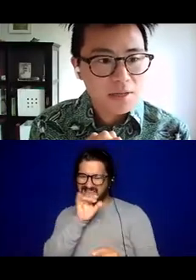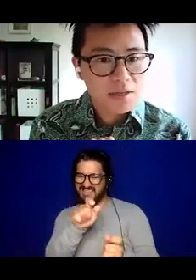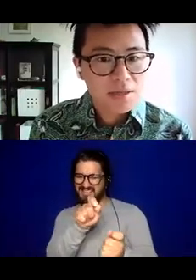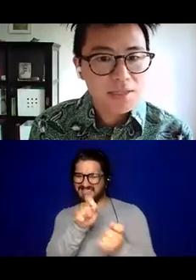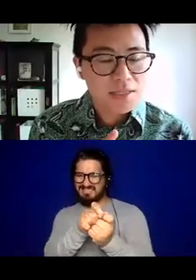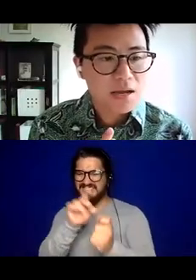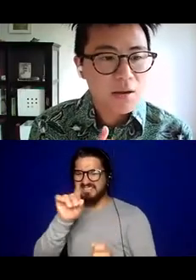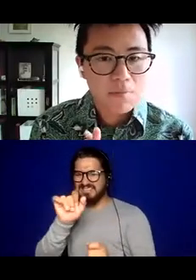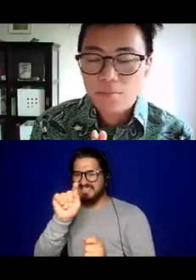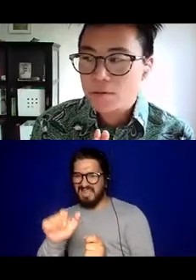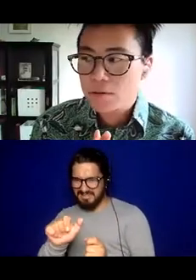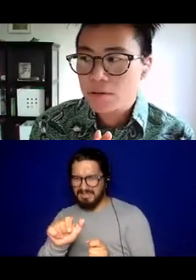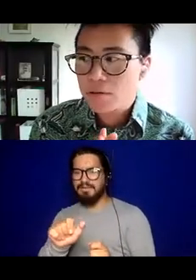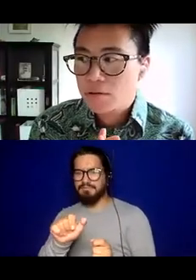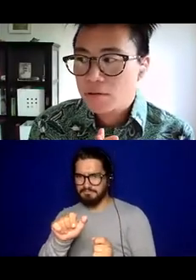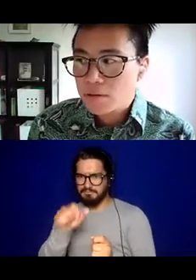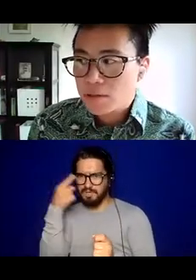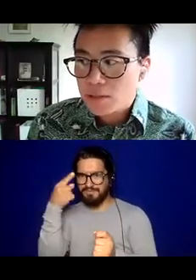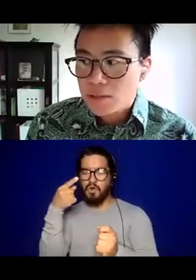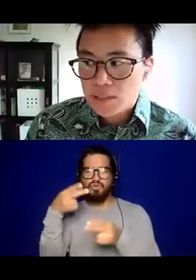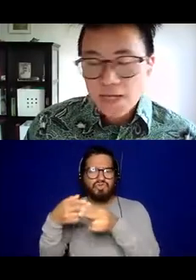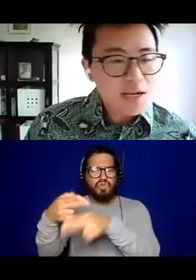time. That's